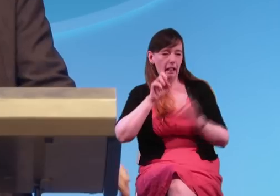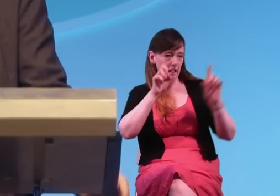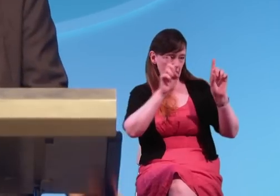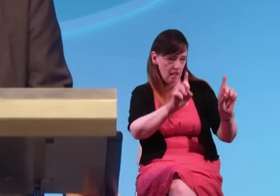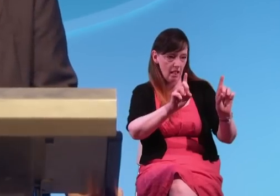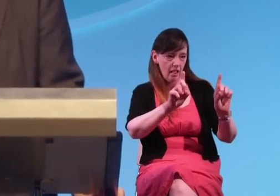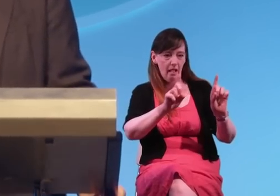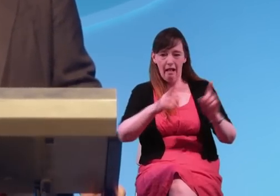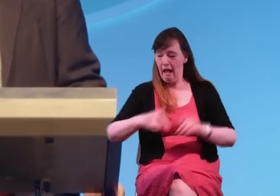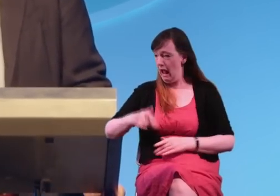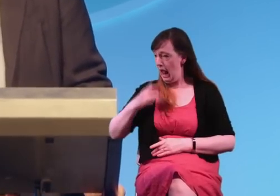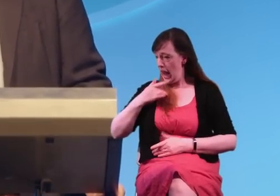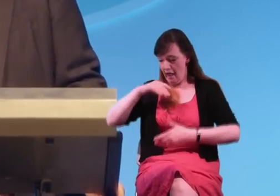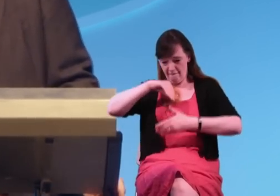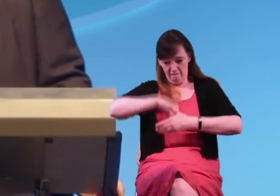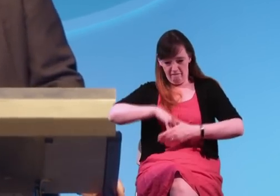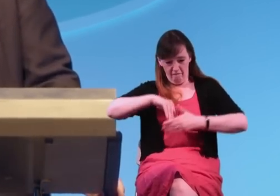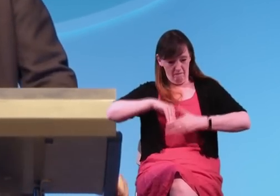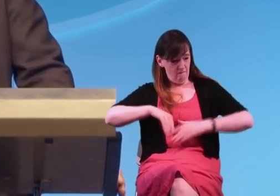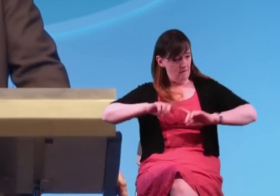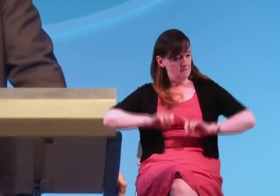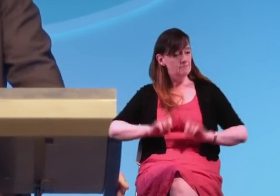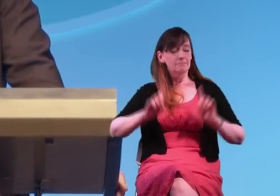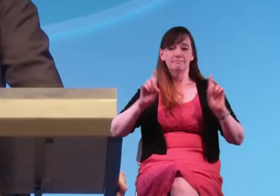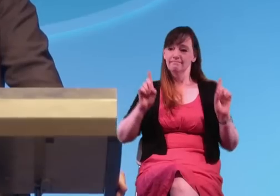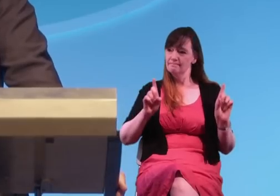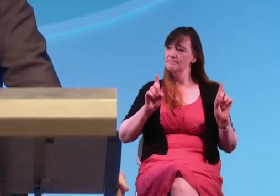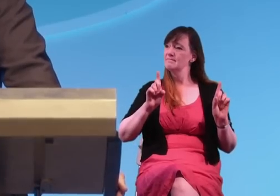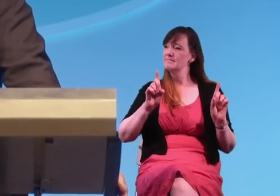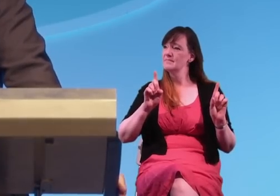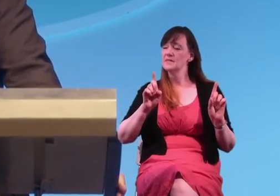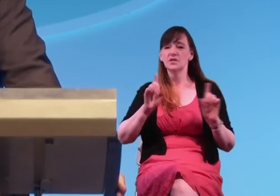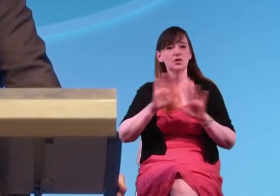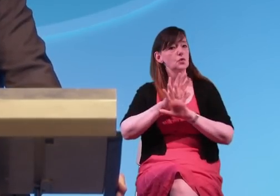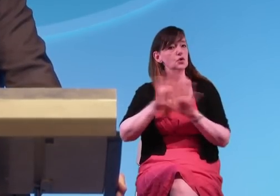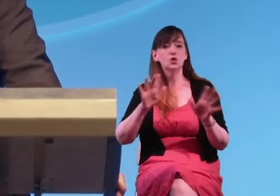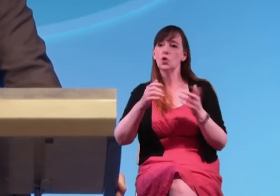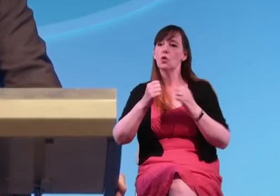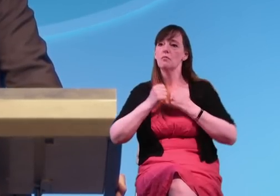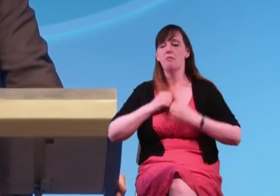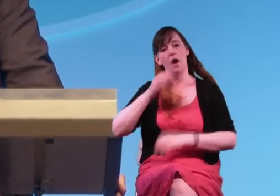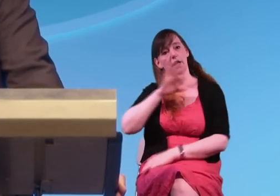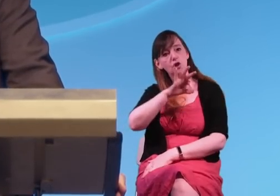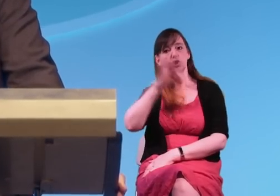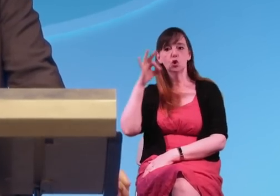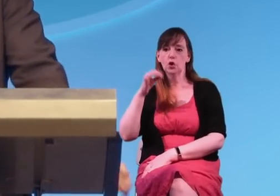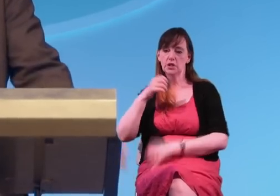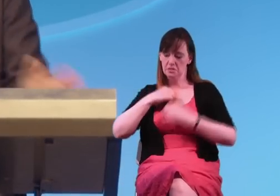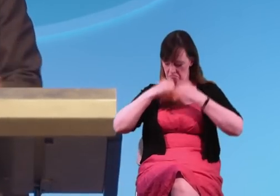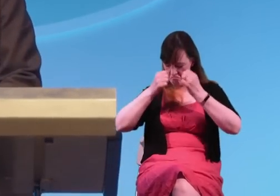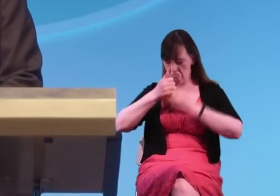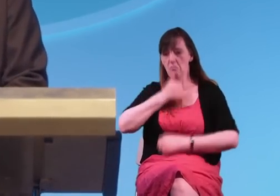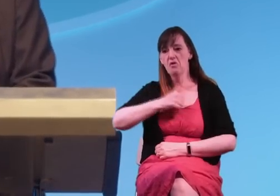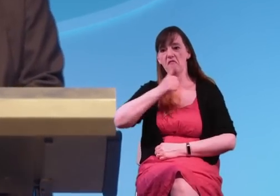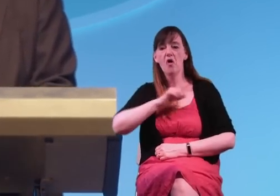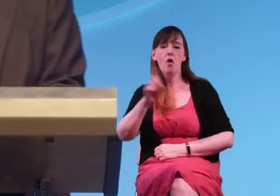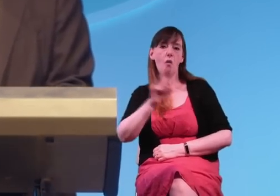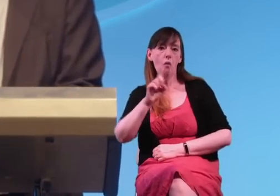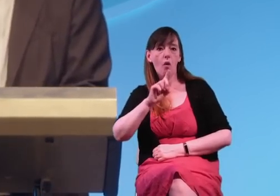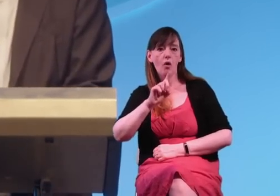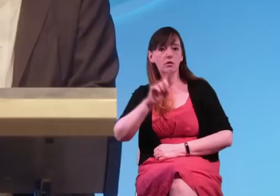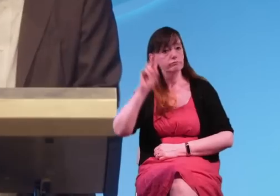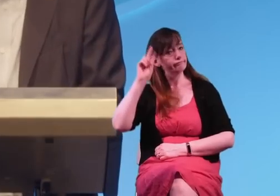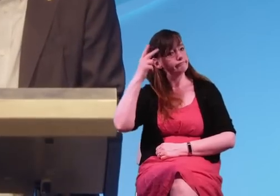if somehow or another it was a matter only of our personal preferences. And so here we have to